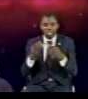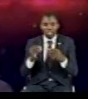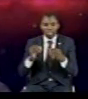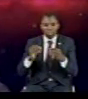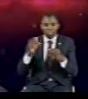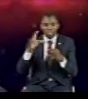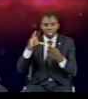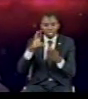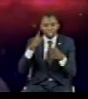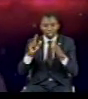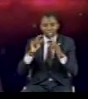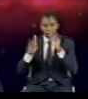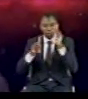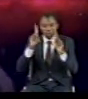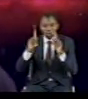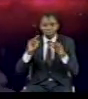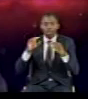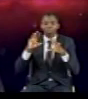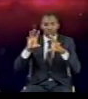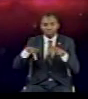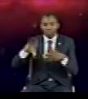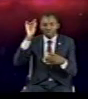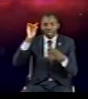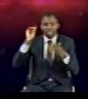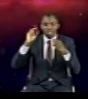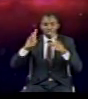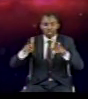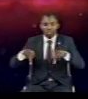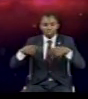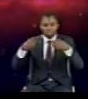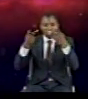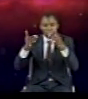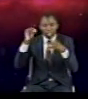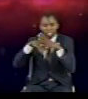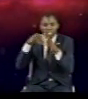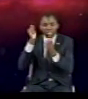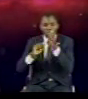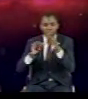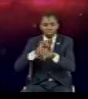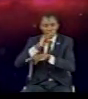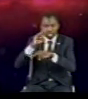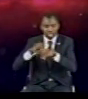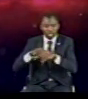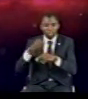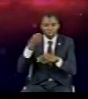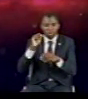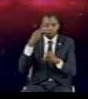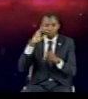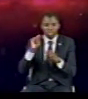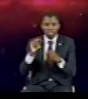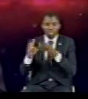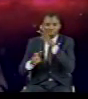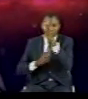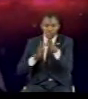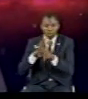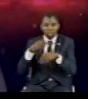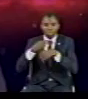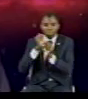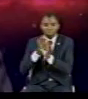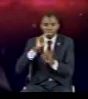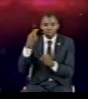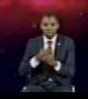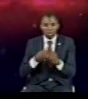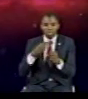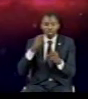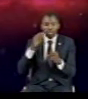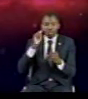find, Father, a supply in every nation of the world. Care for your people, Lord. You made us in your image, Father. Do it,